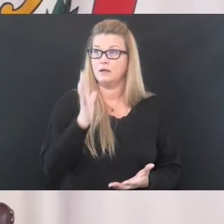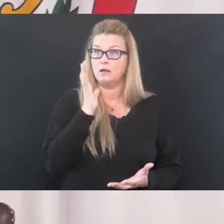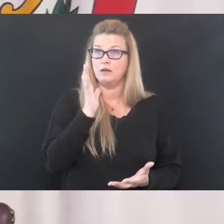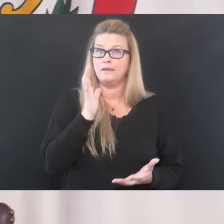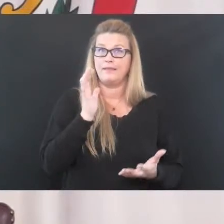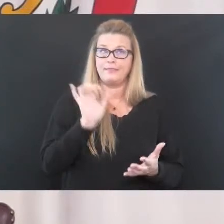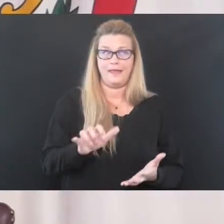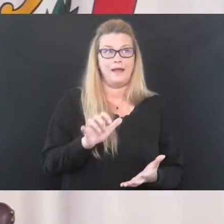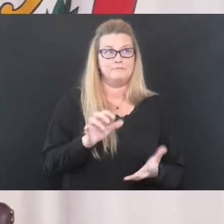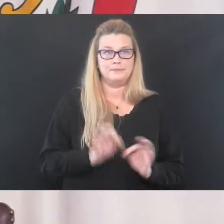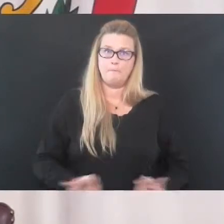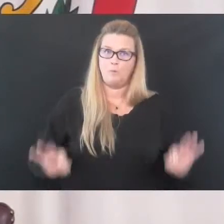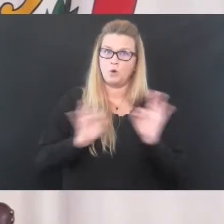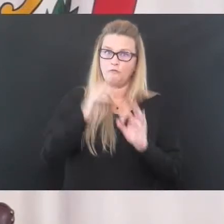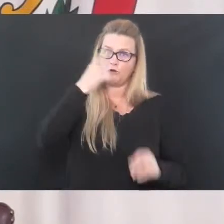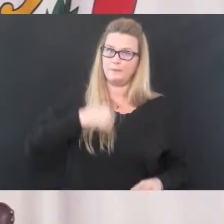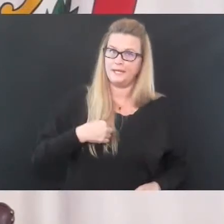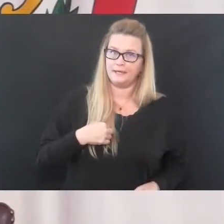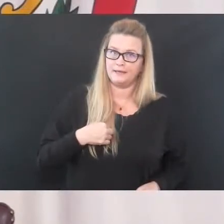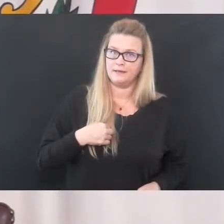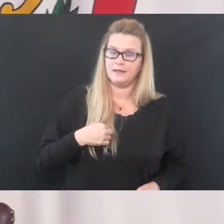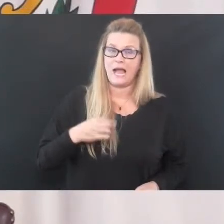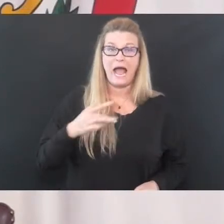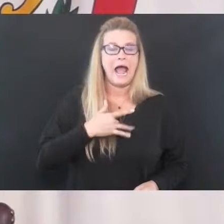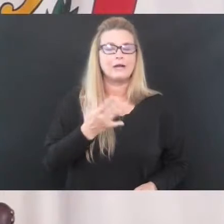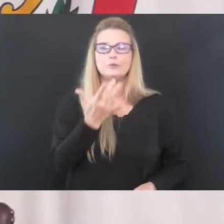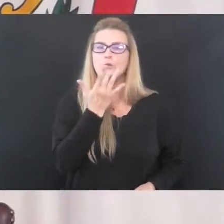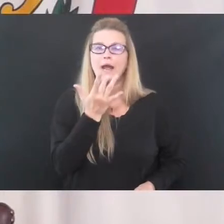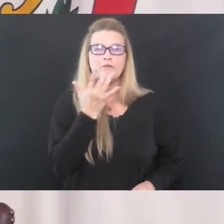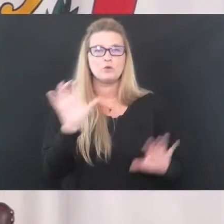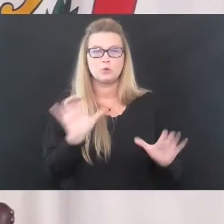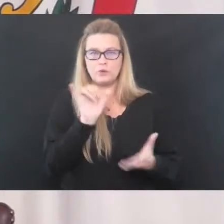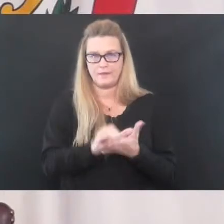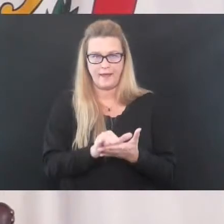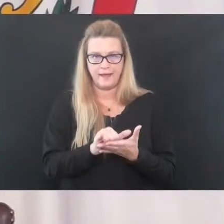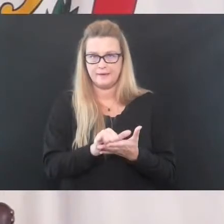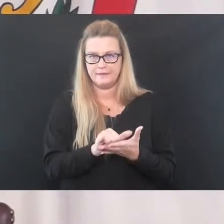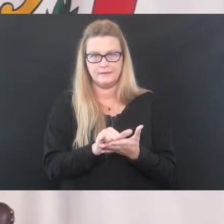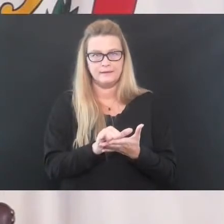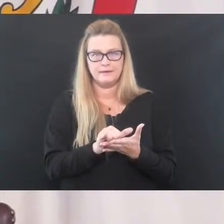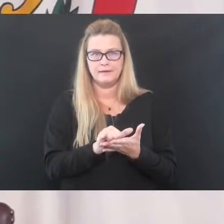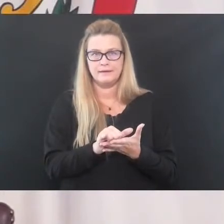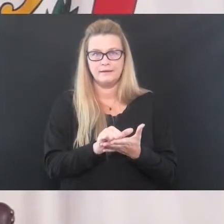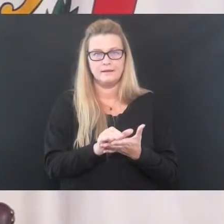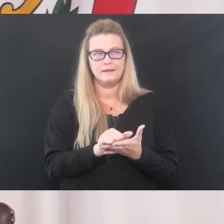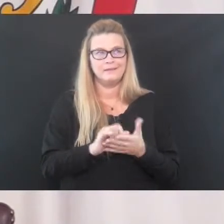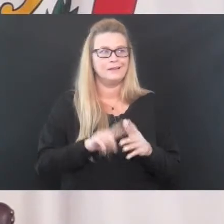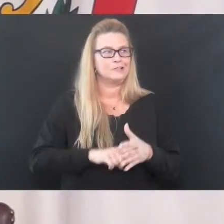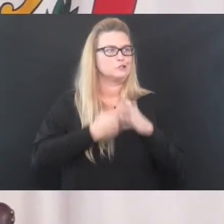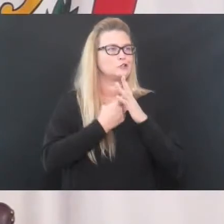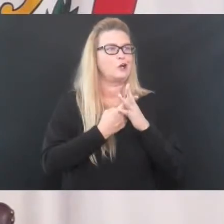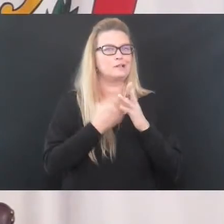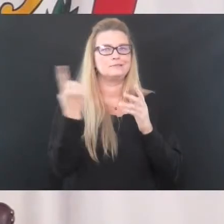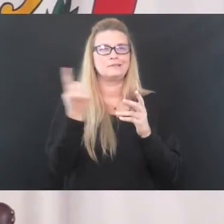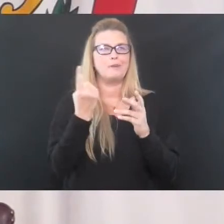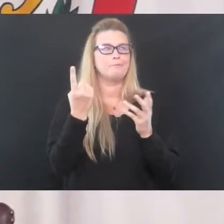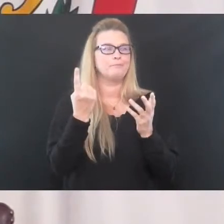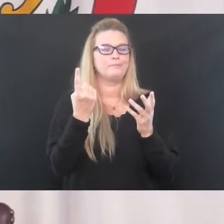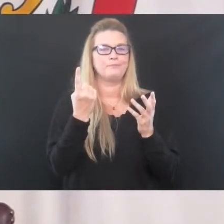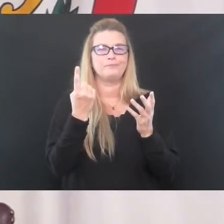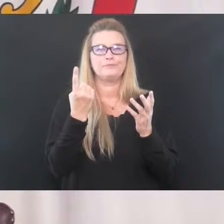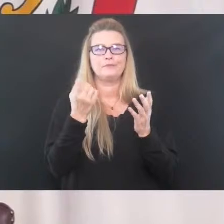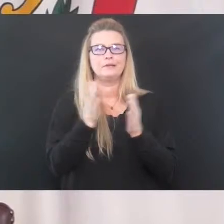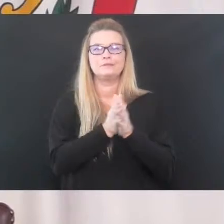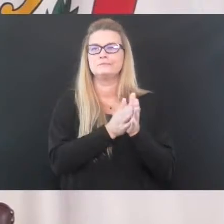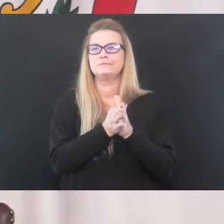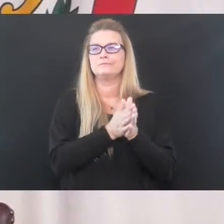me. I would so much rather do that than just some incentive plan that's off the